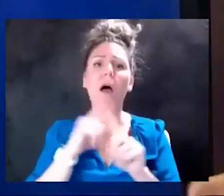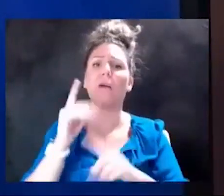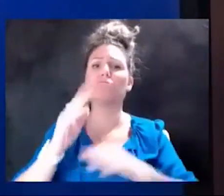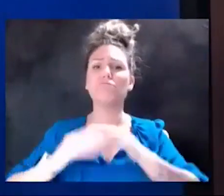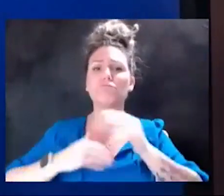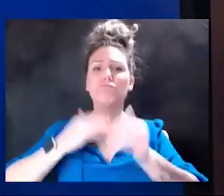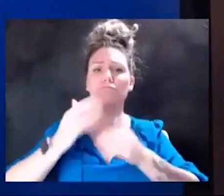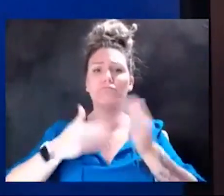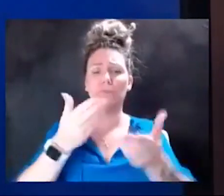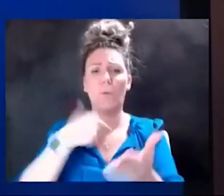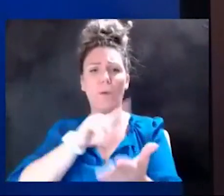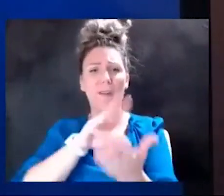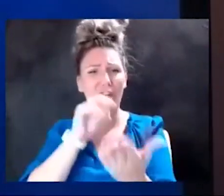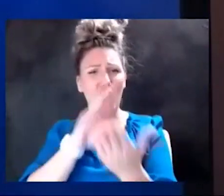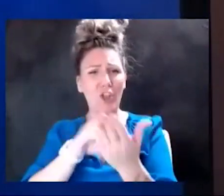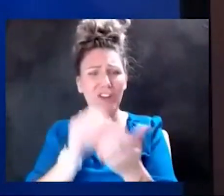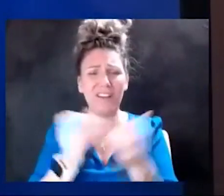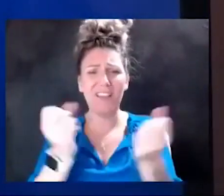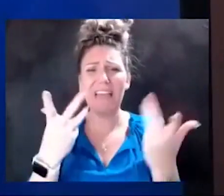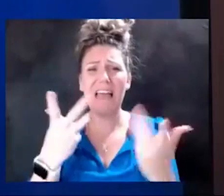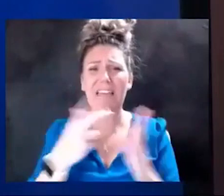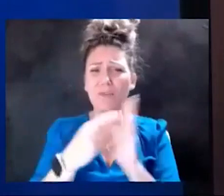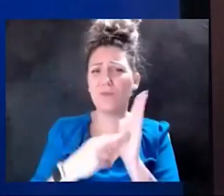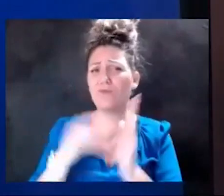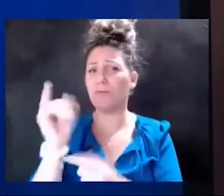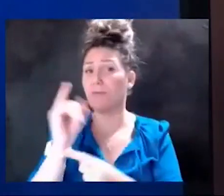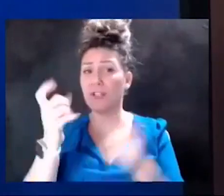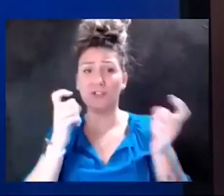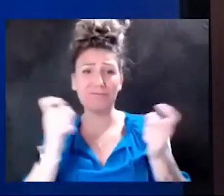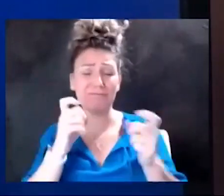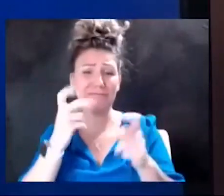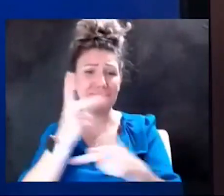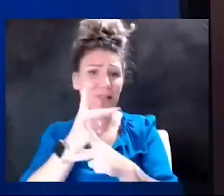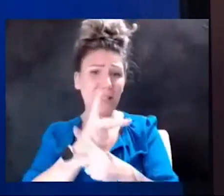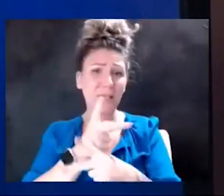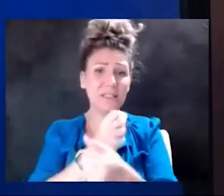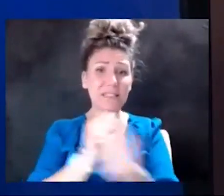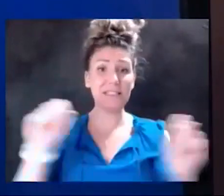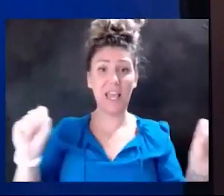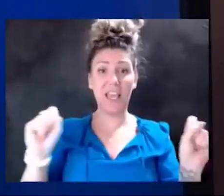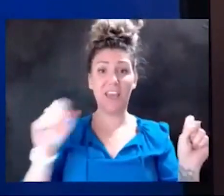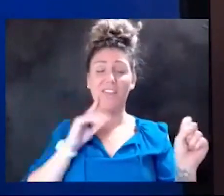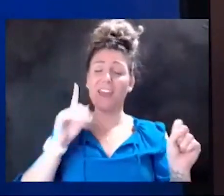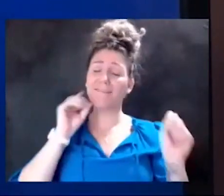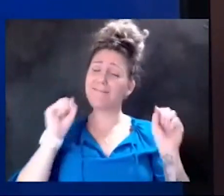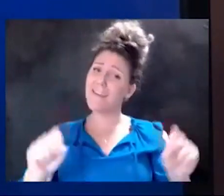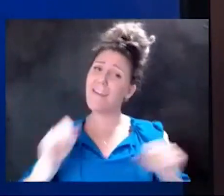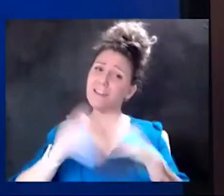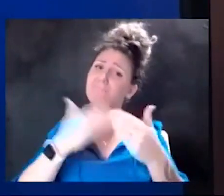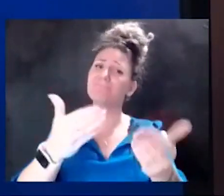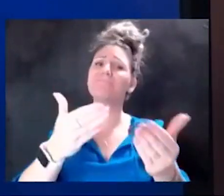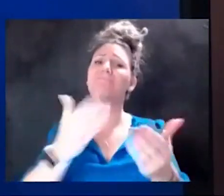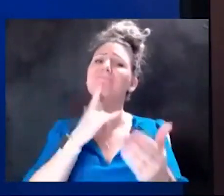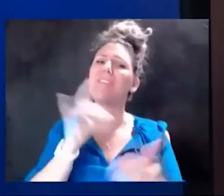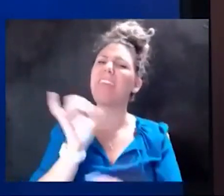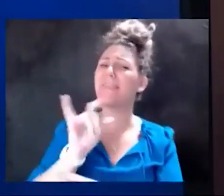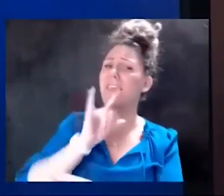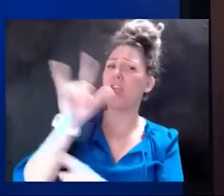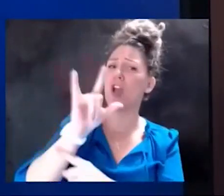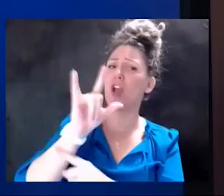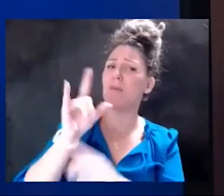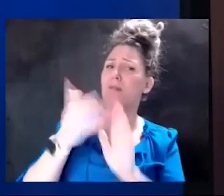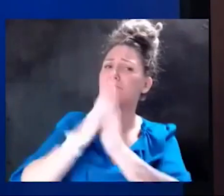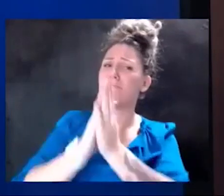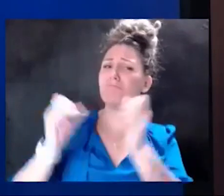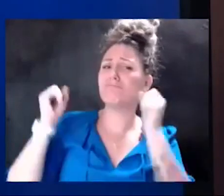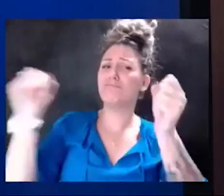and we've learned that the rules of infection control could keep you safe, which allowed that airplane to fly a little higher, to fly a little stronger. And then we learned